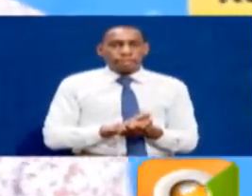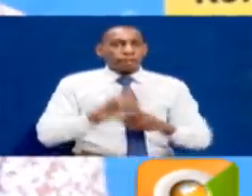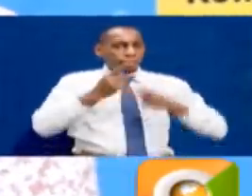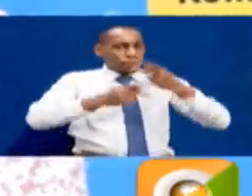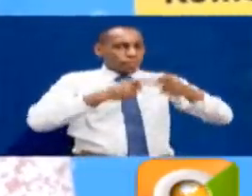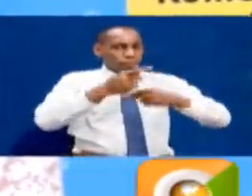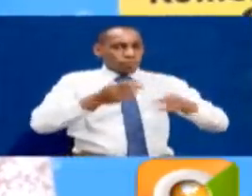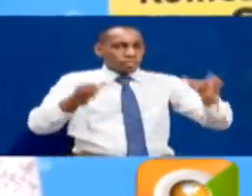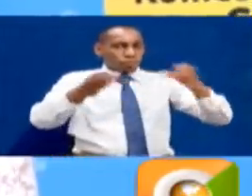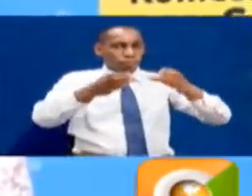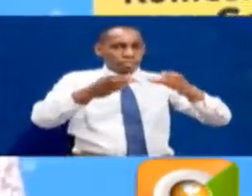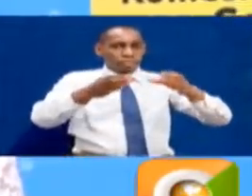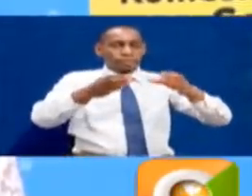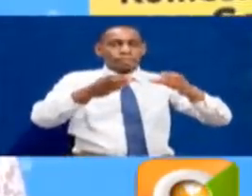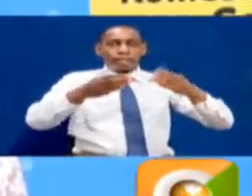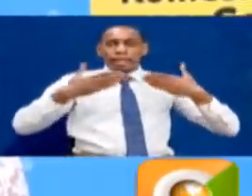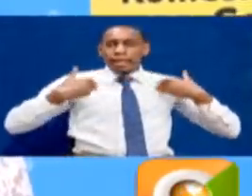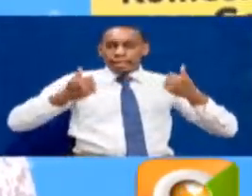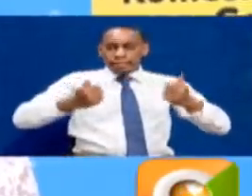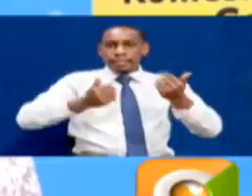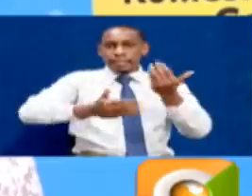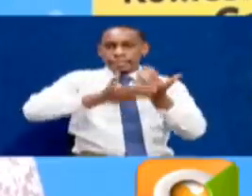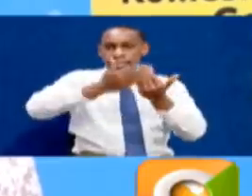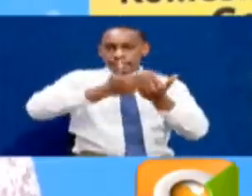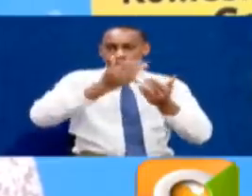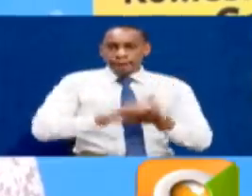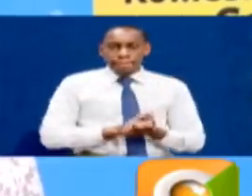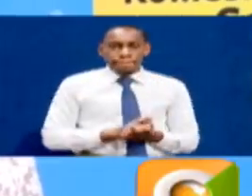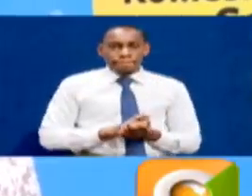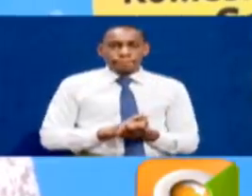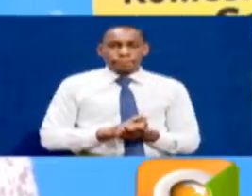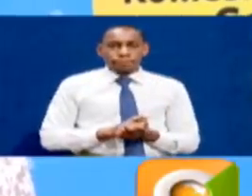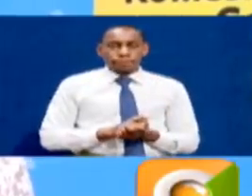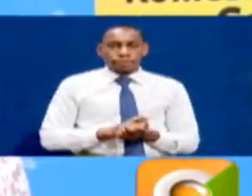of community health care.